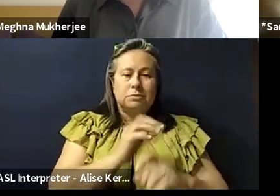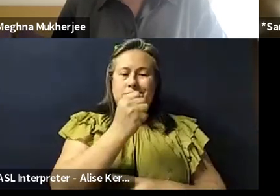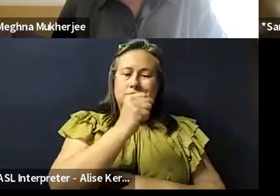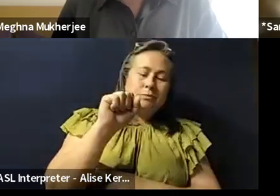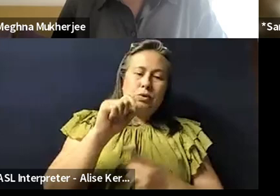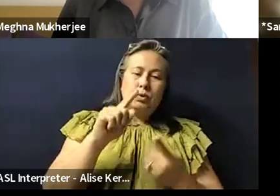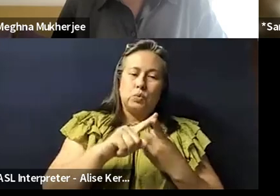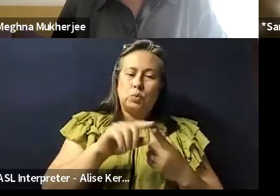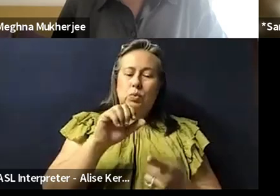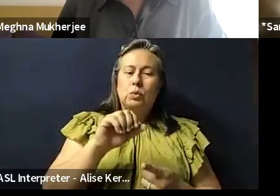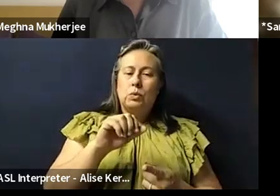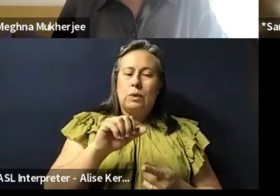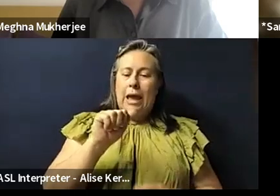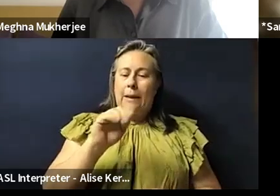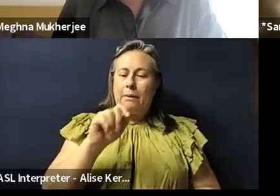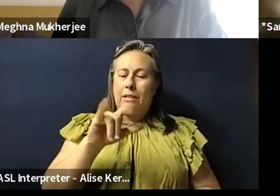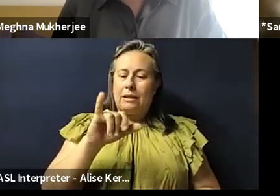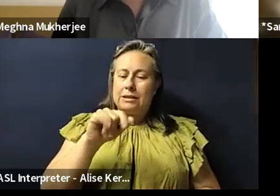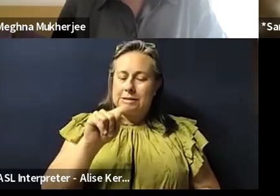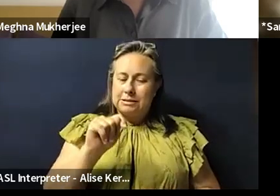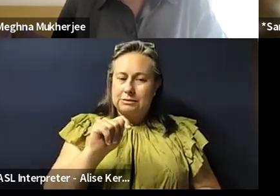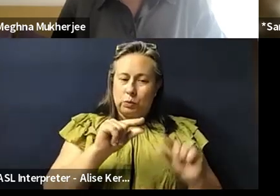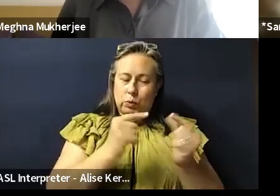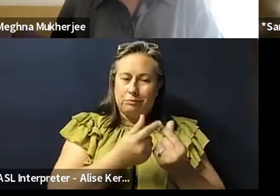but I see a lot of you nodding, so any of you can come on in.